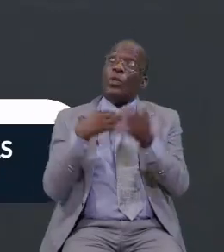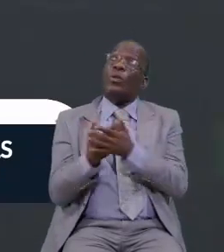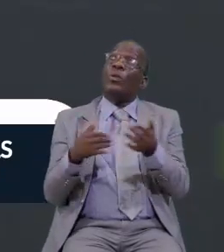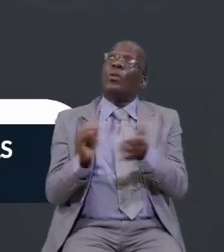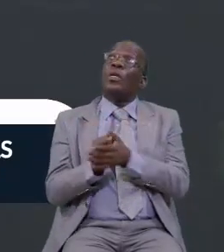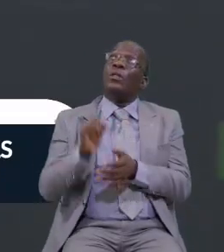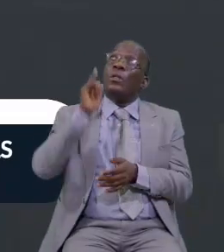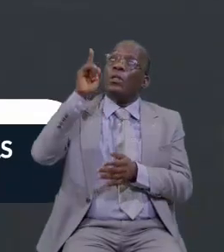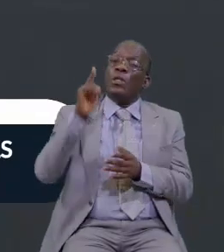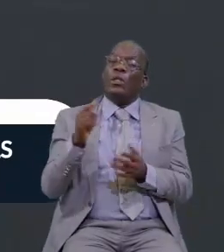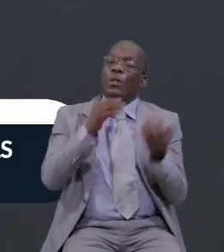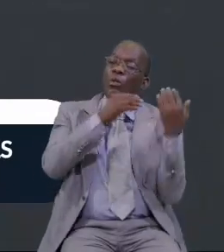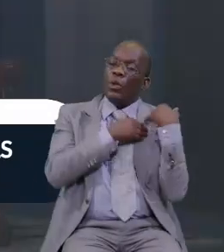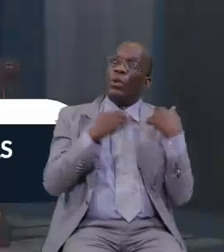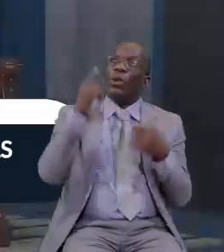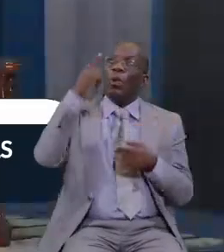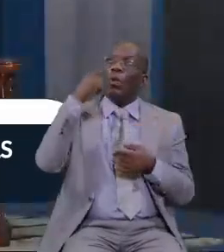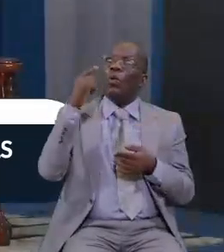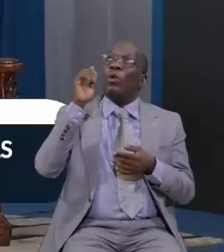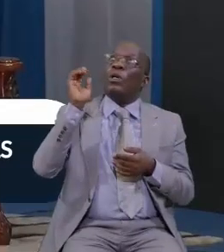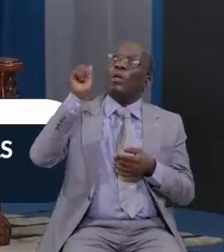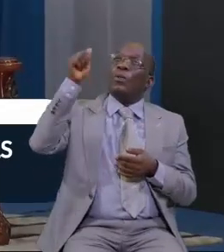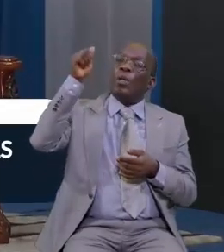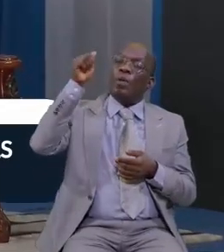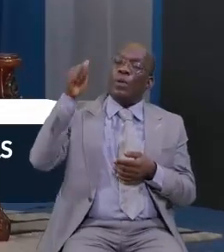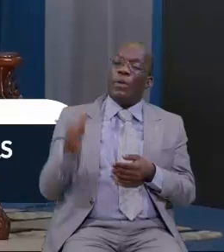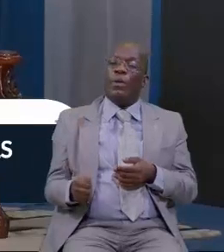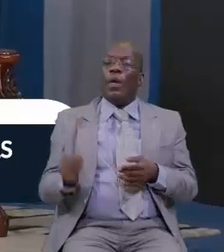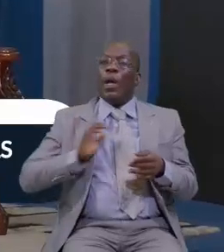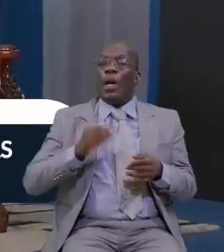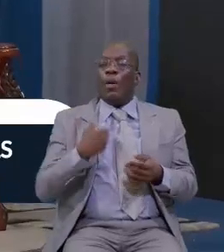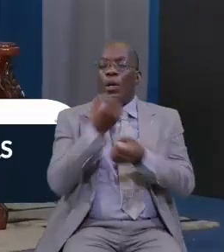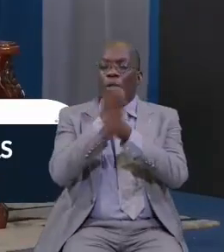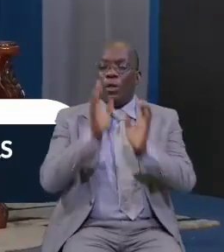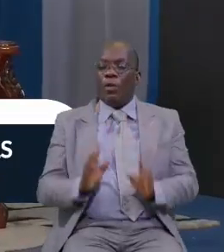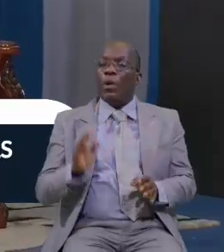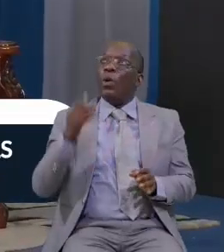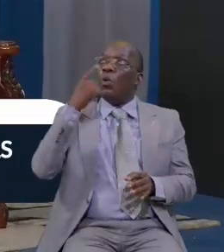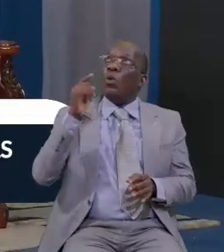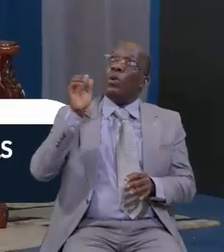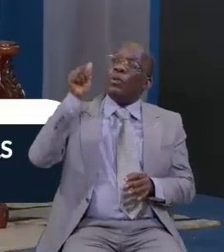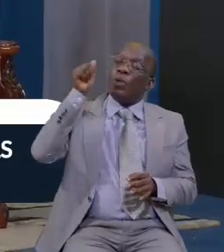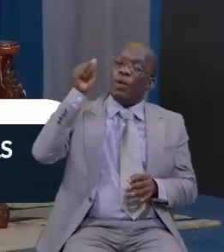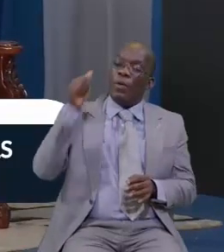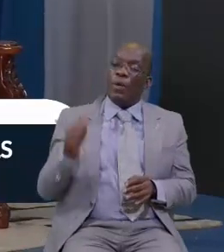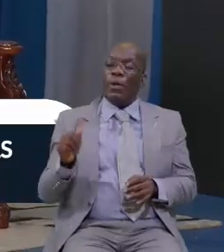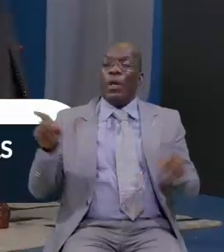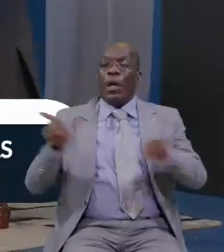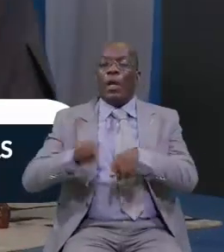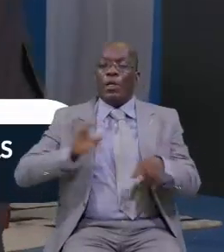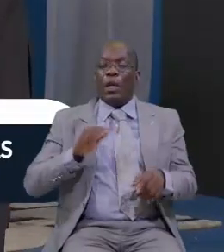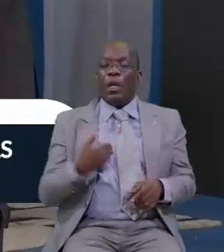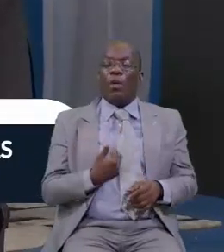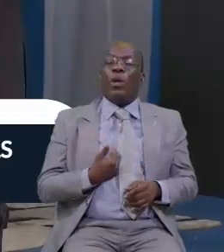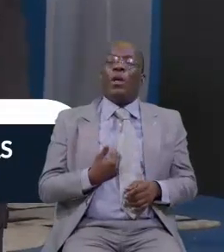bore. Who his own self as Savior, who his own self as our substitute, who his